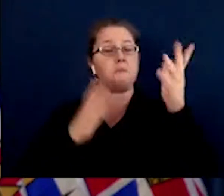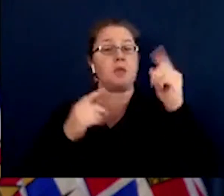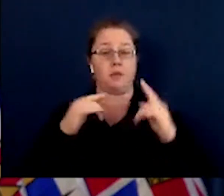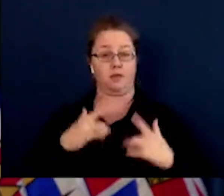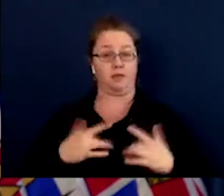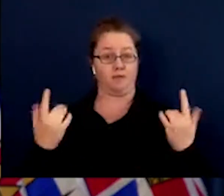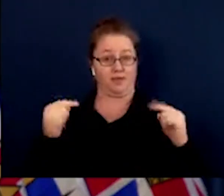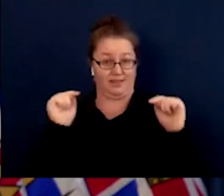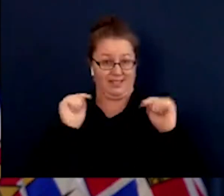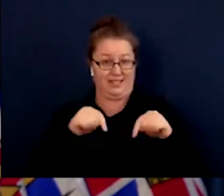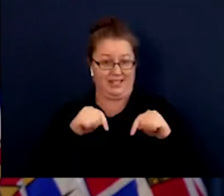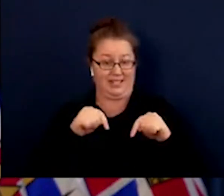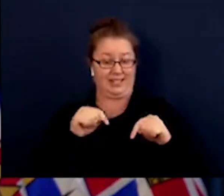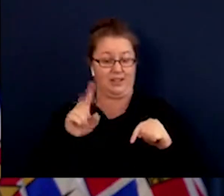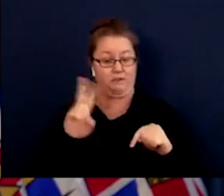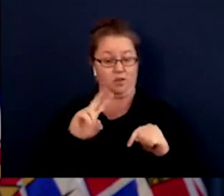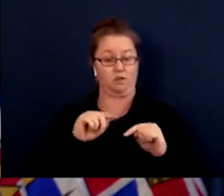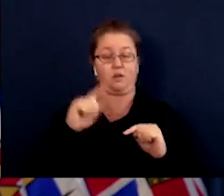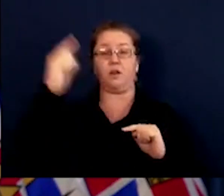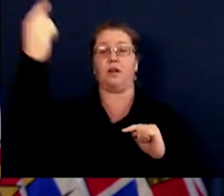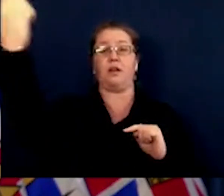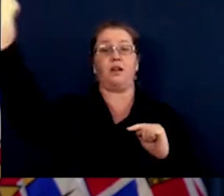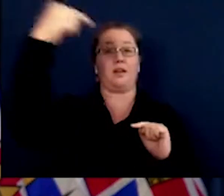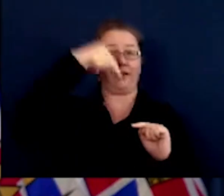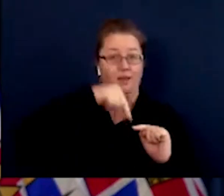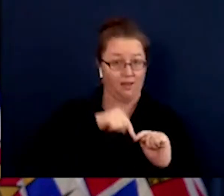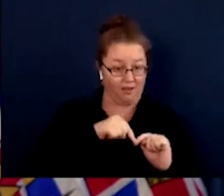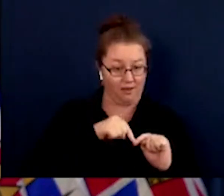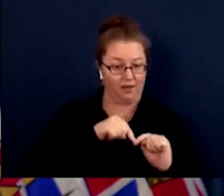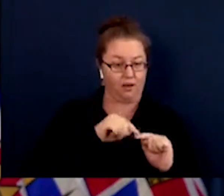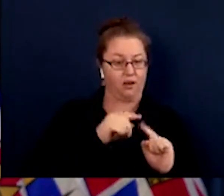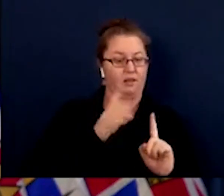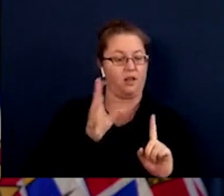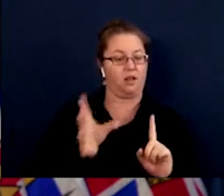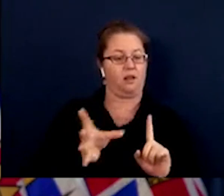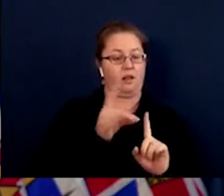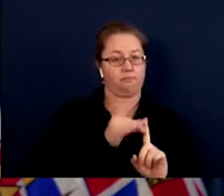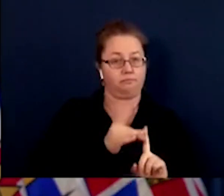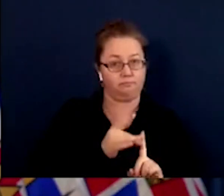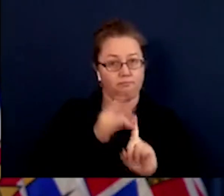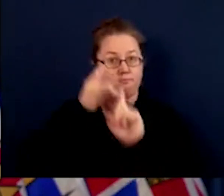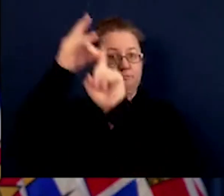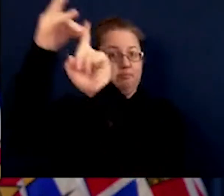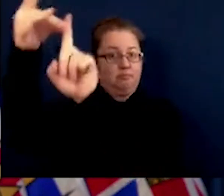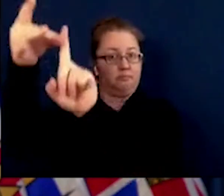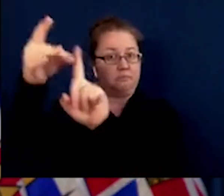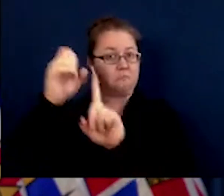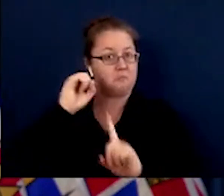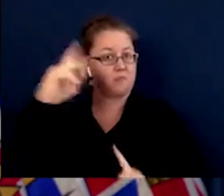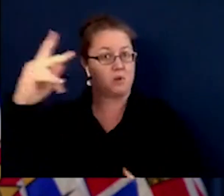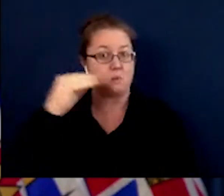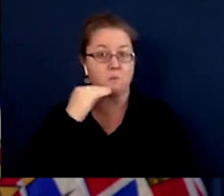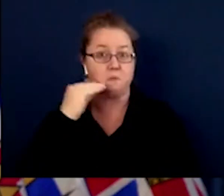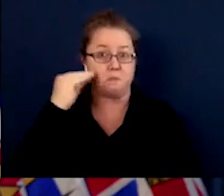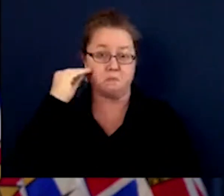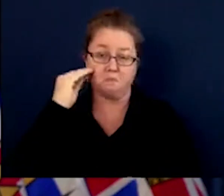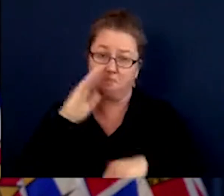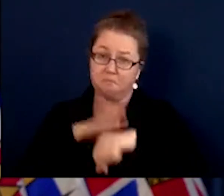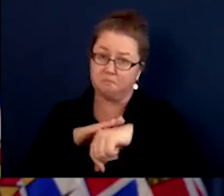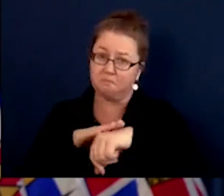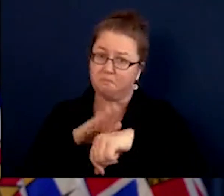Lower Mainland have returned home. And the contact tracing, we have seen that people are not sticking with